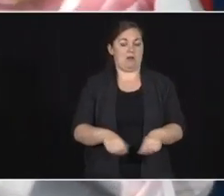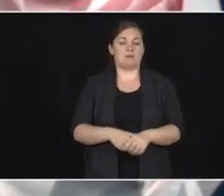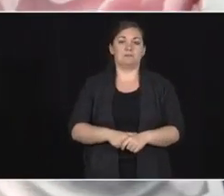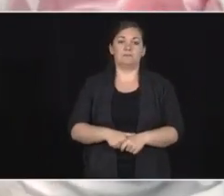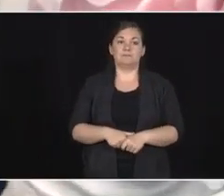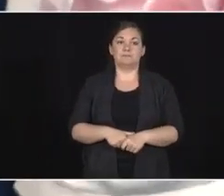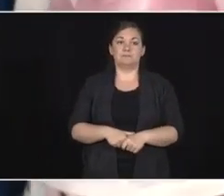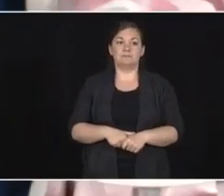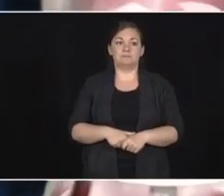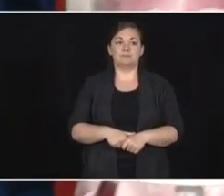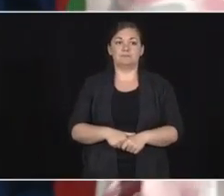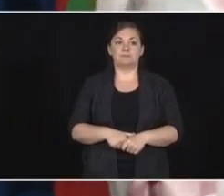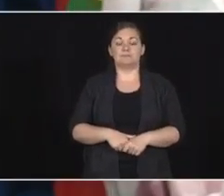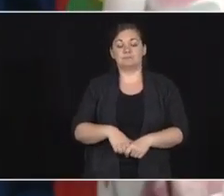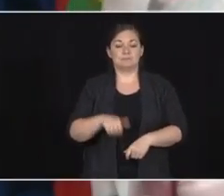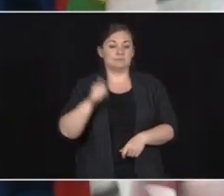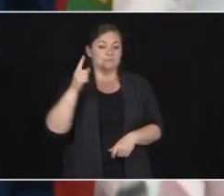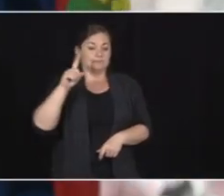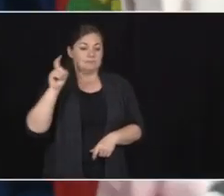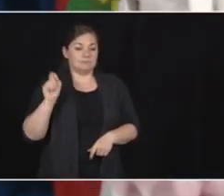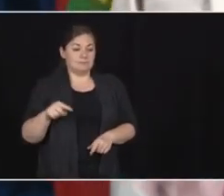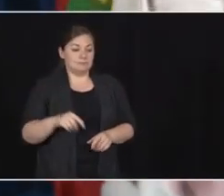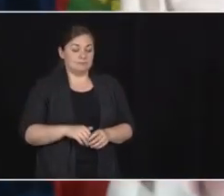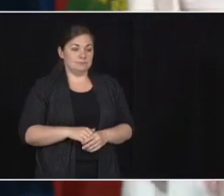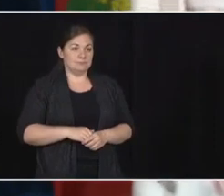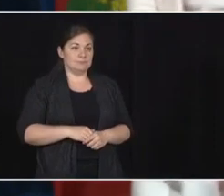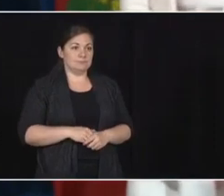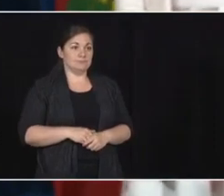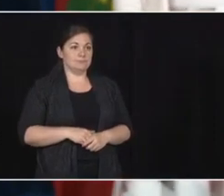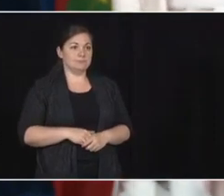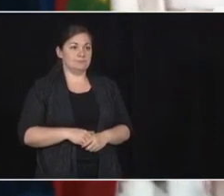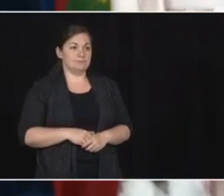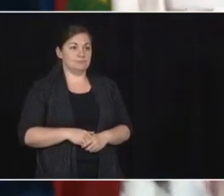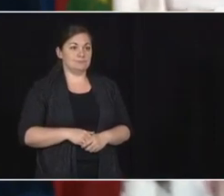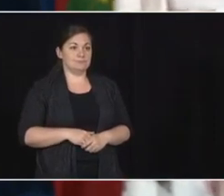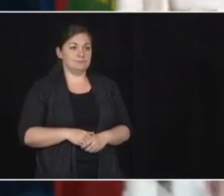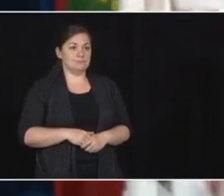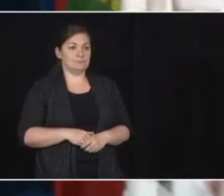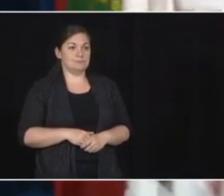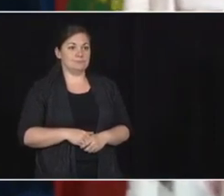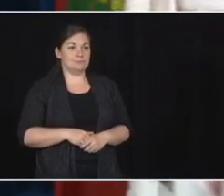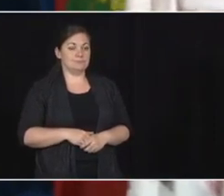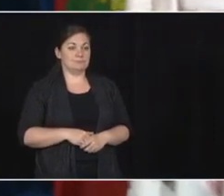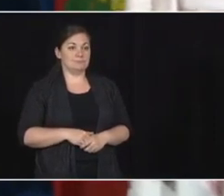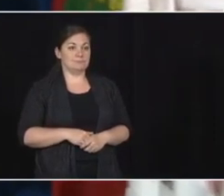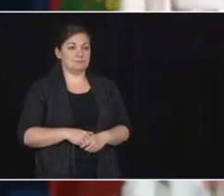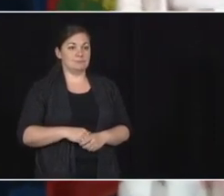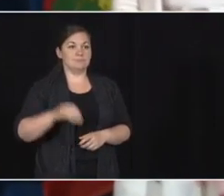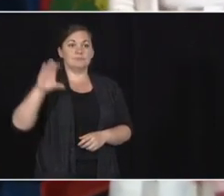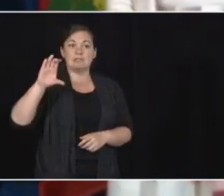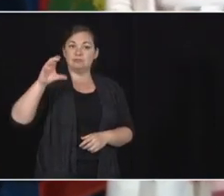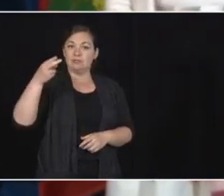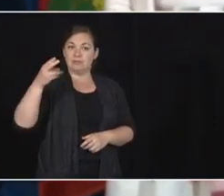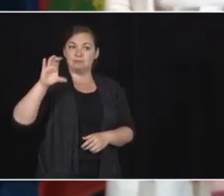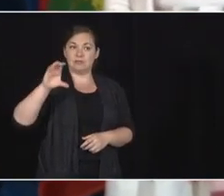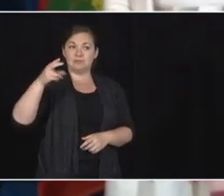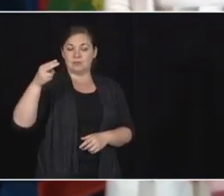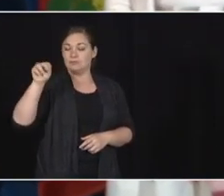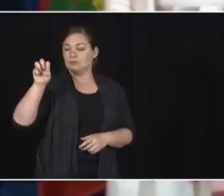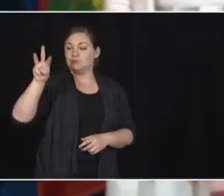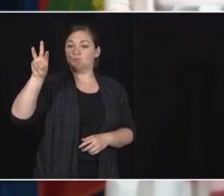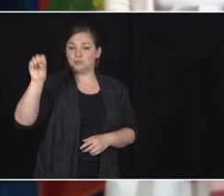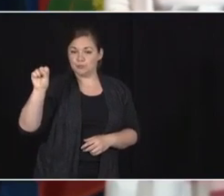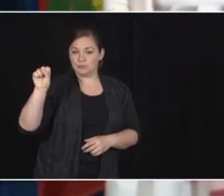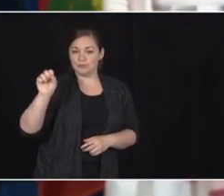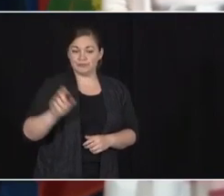Next question. Next question comes from Randy Rath from CHCH News. Please go ahead.